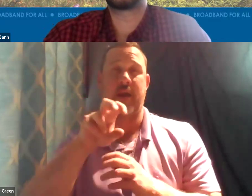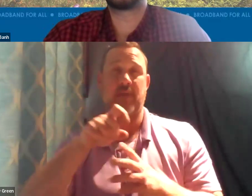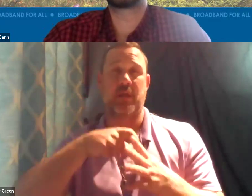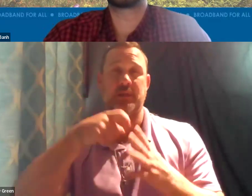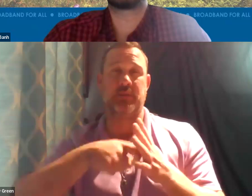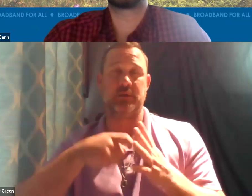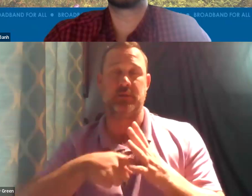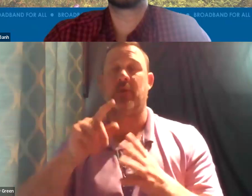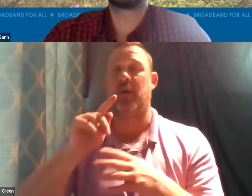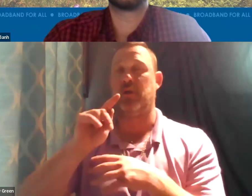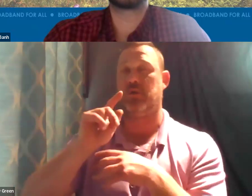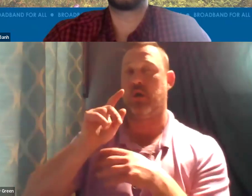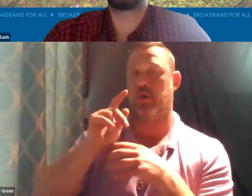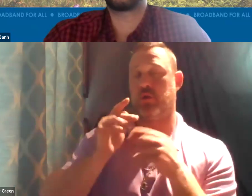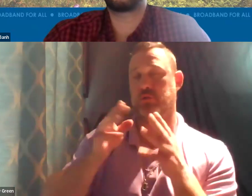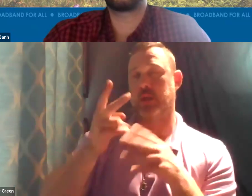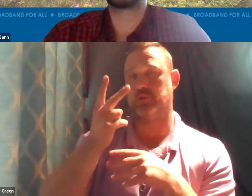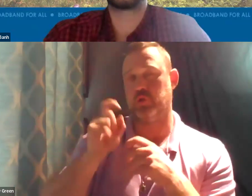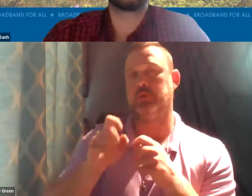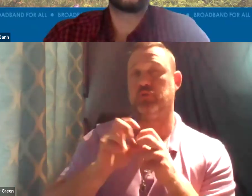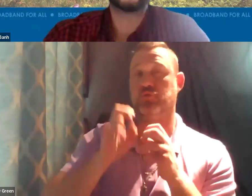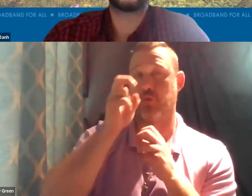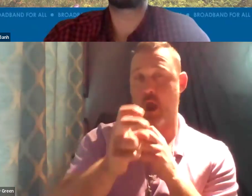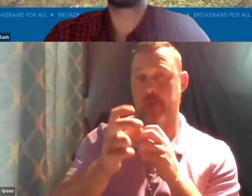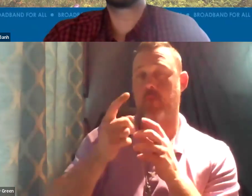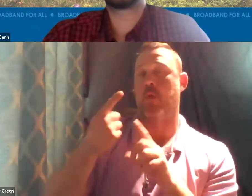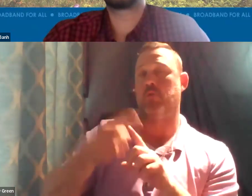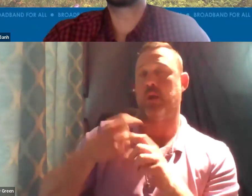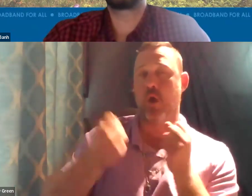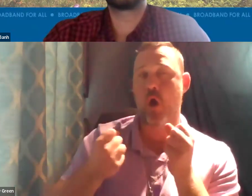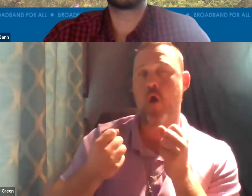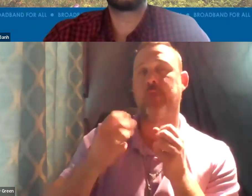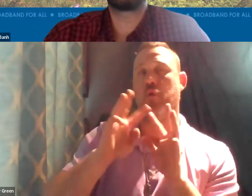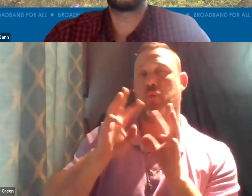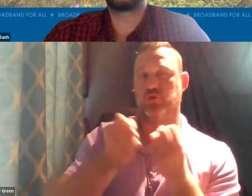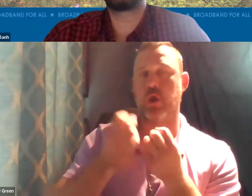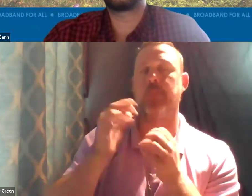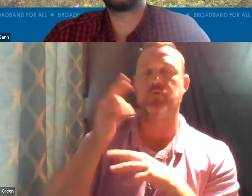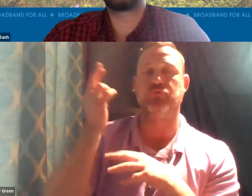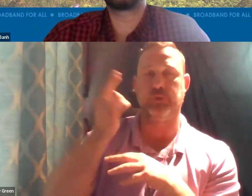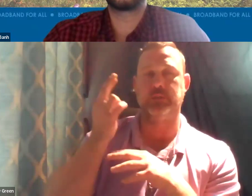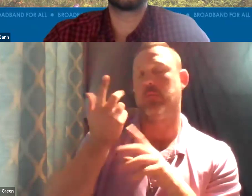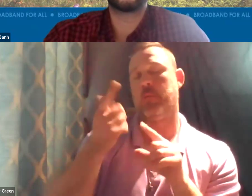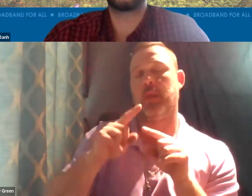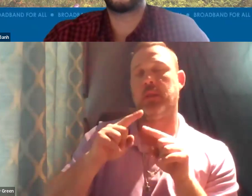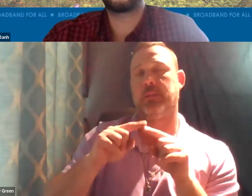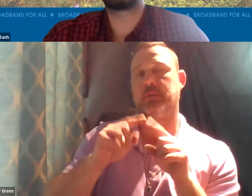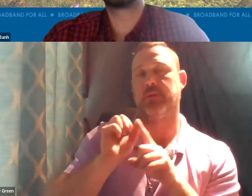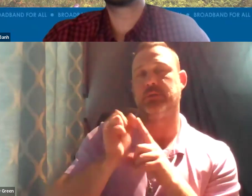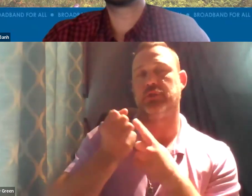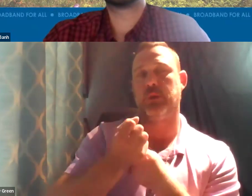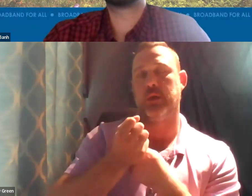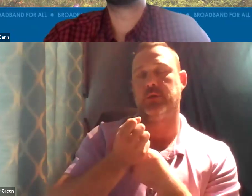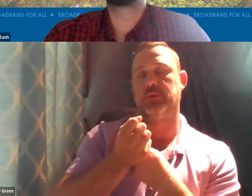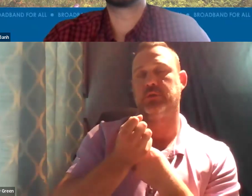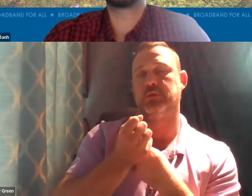2 subgrantee needs to travel to a place and then rent a car to get to a workshop, I think those would be reasonable, but it would depend on the situation and